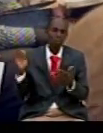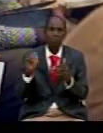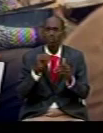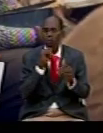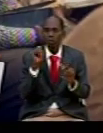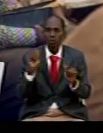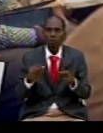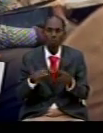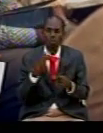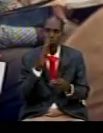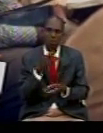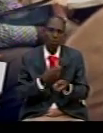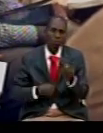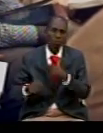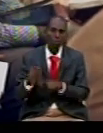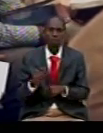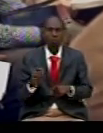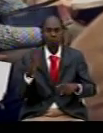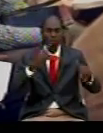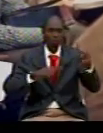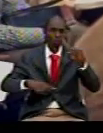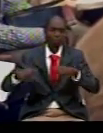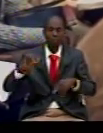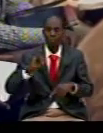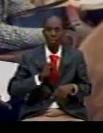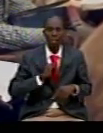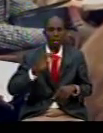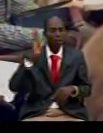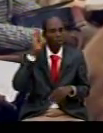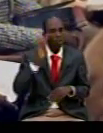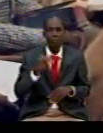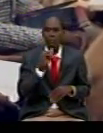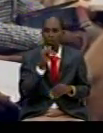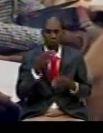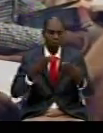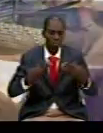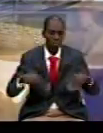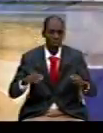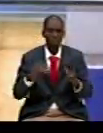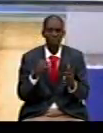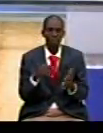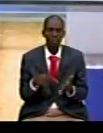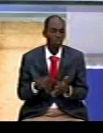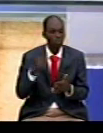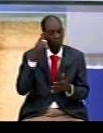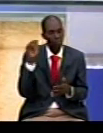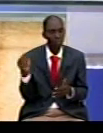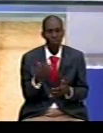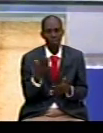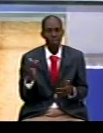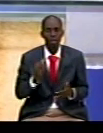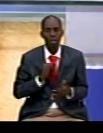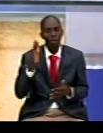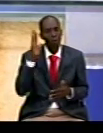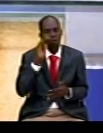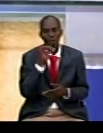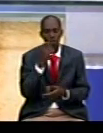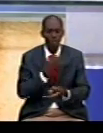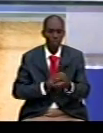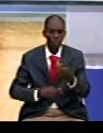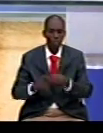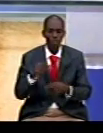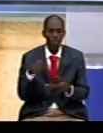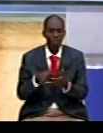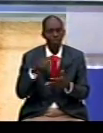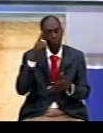irreplaceable. I will not trade this for anything. I will not exchange this for anything. I have